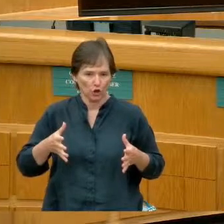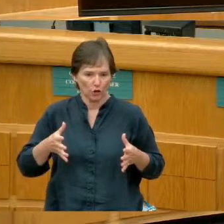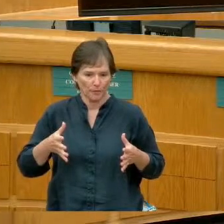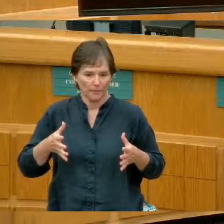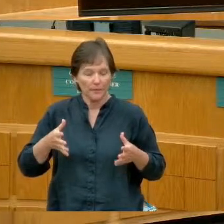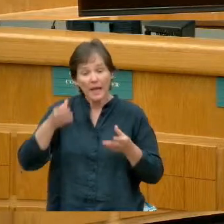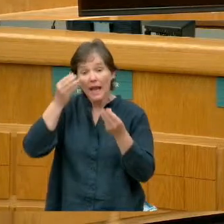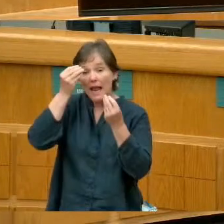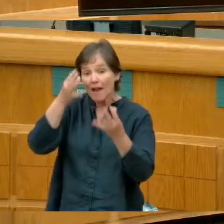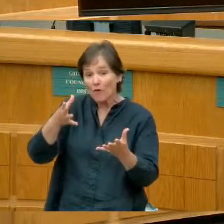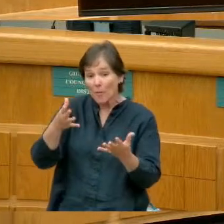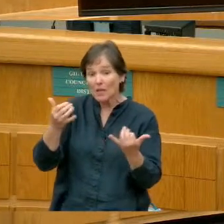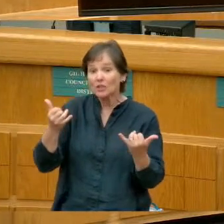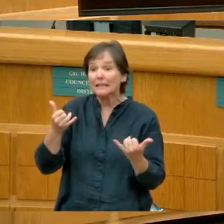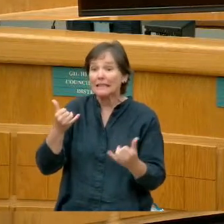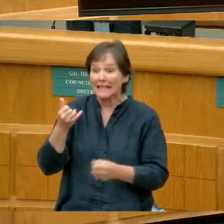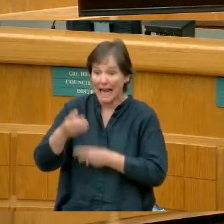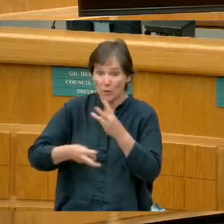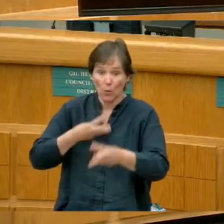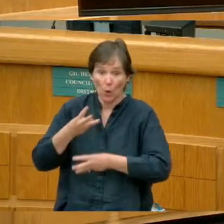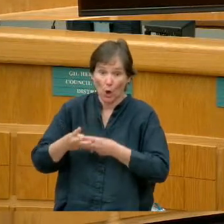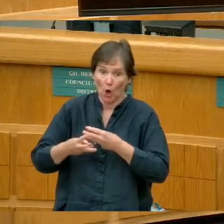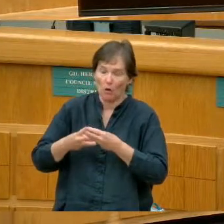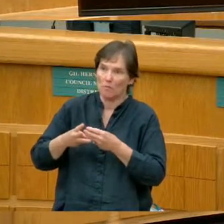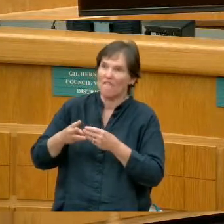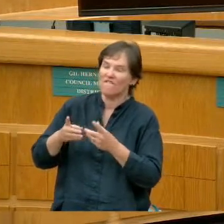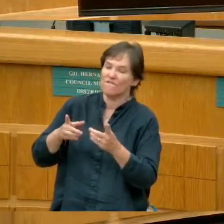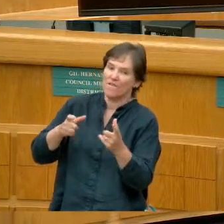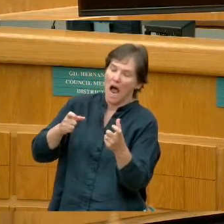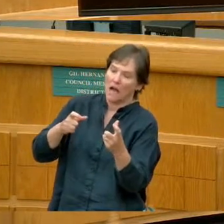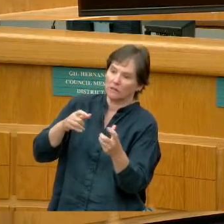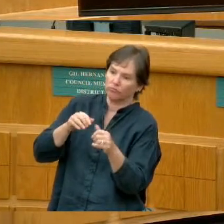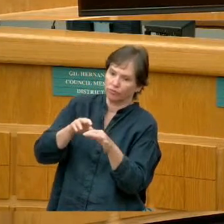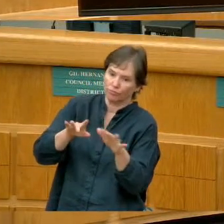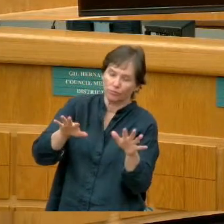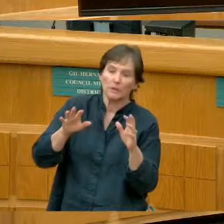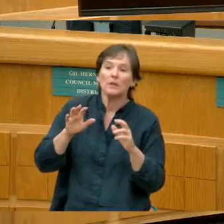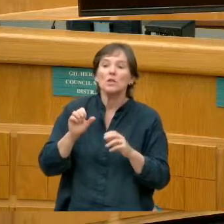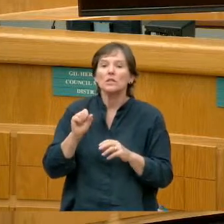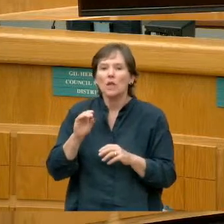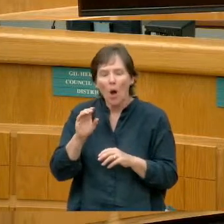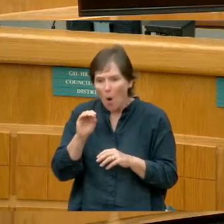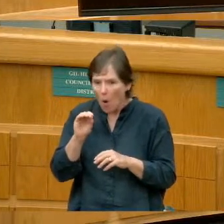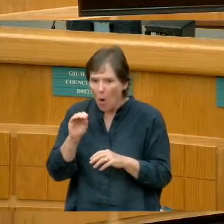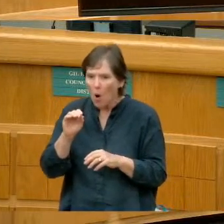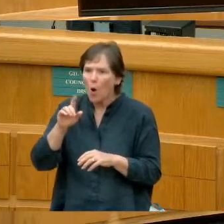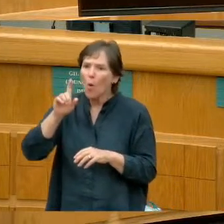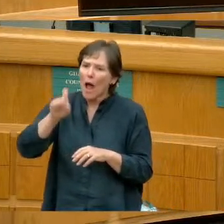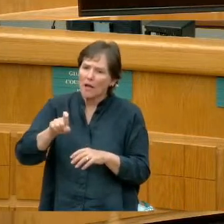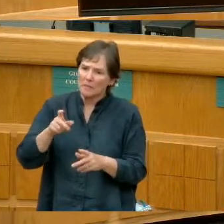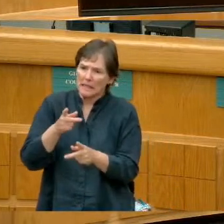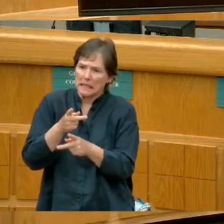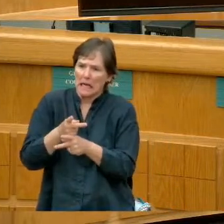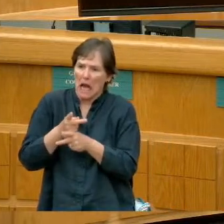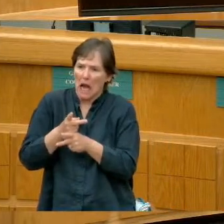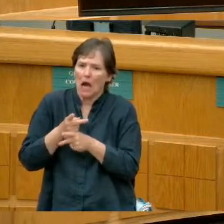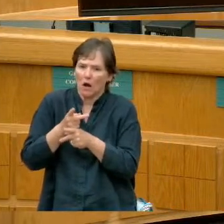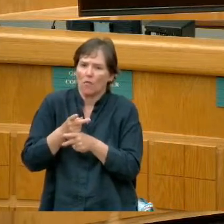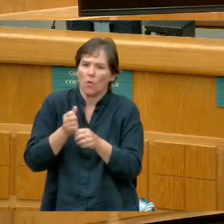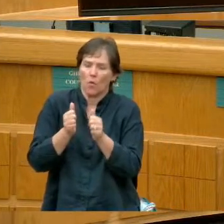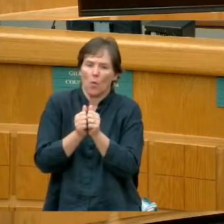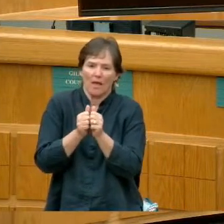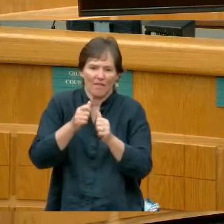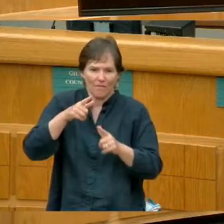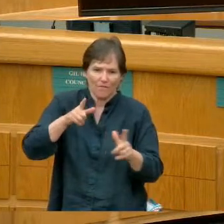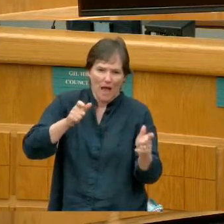Information in today's world moves very fast, but we must be really careful with fast information, as sometimes it can